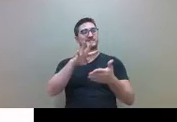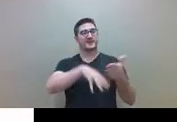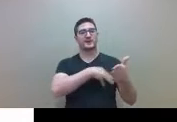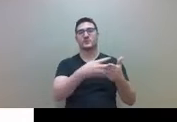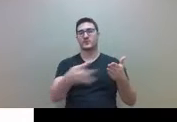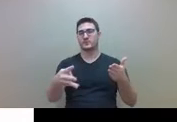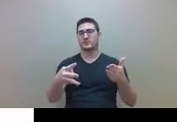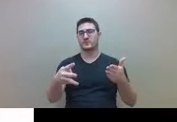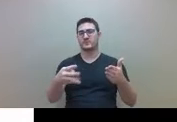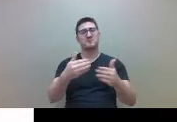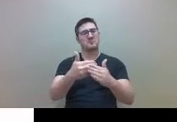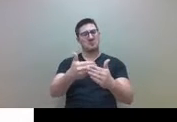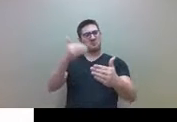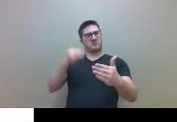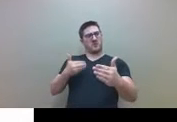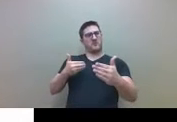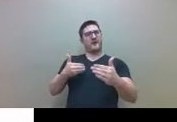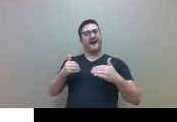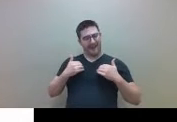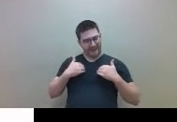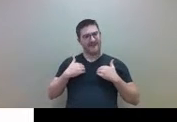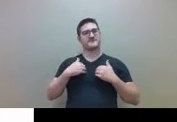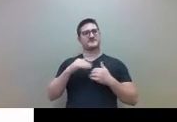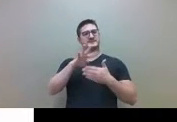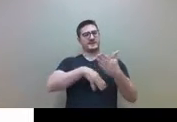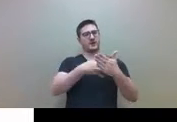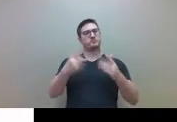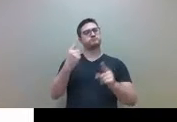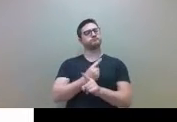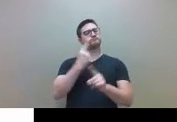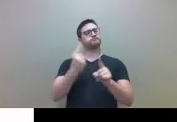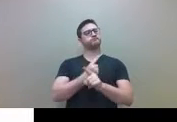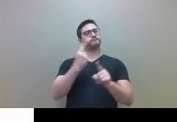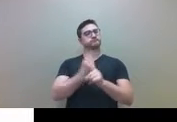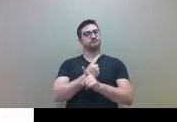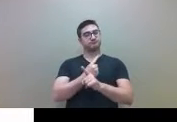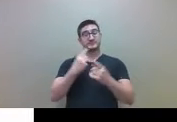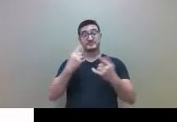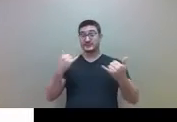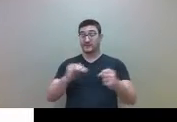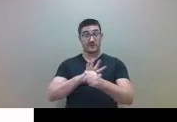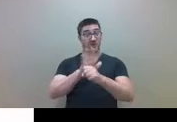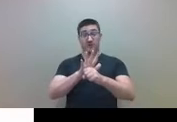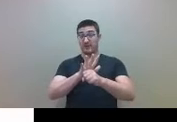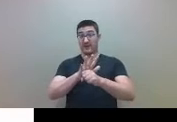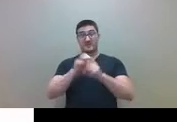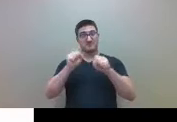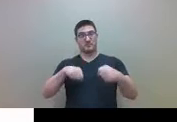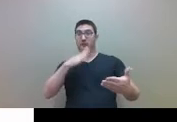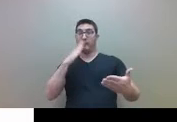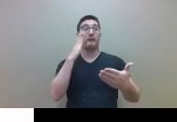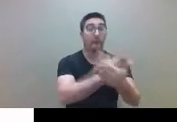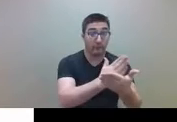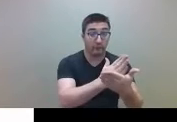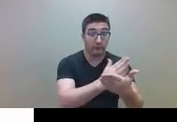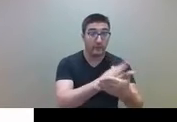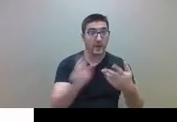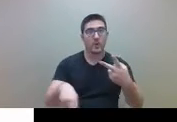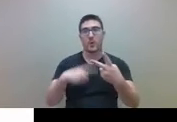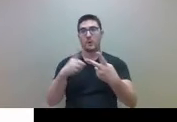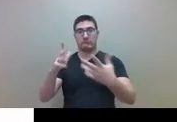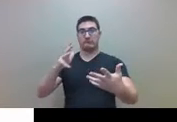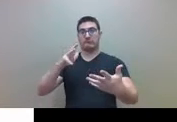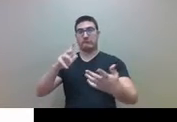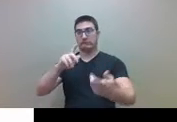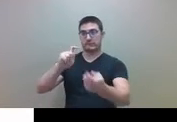doing on a regular basis suddenly either stopped, full stop, or had to be incredibly